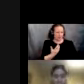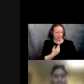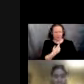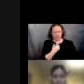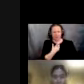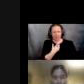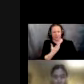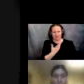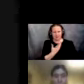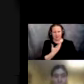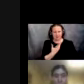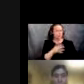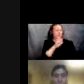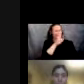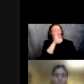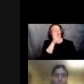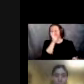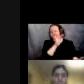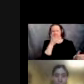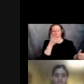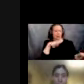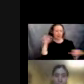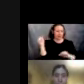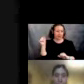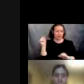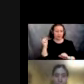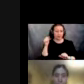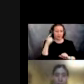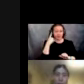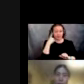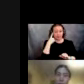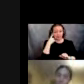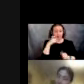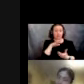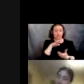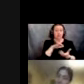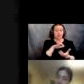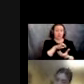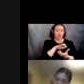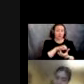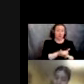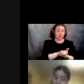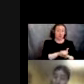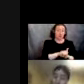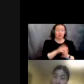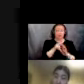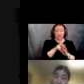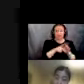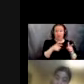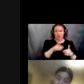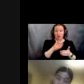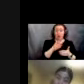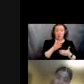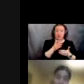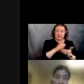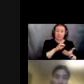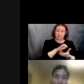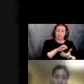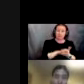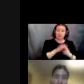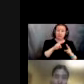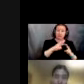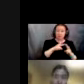I want to leave now. So because of the mixed marriage policy that allowed certain mixed families to leave camp, he